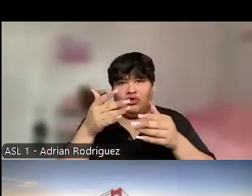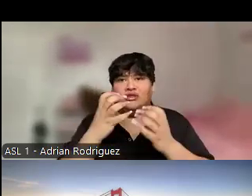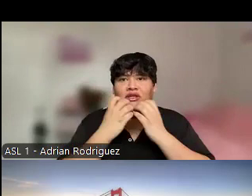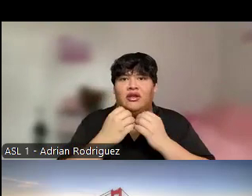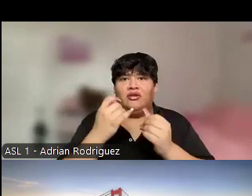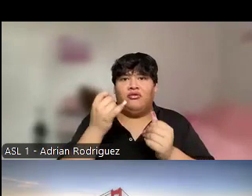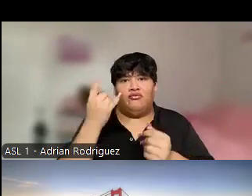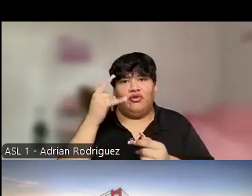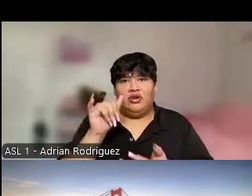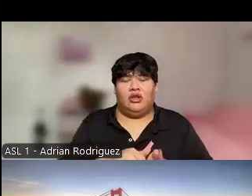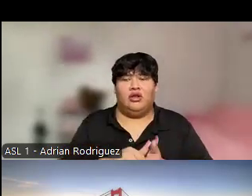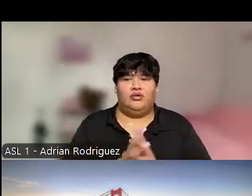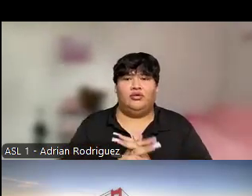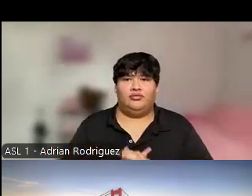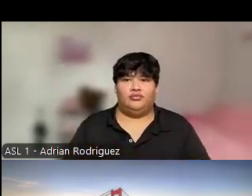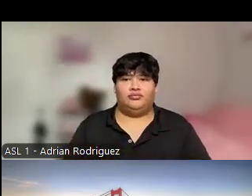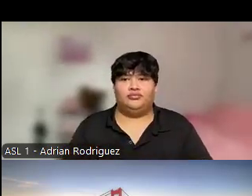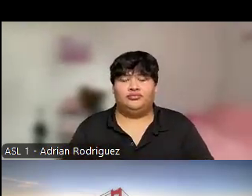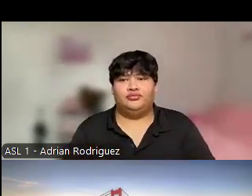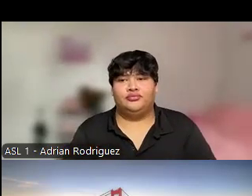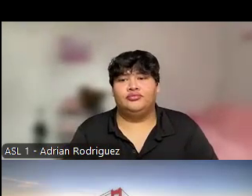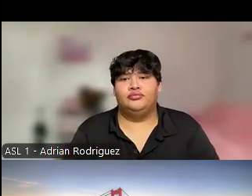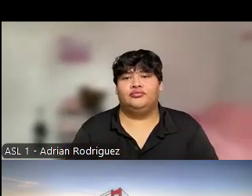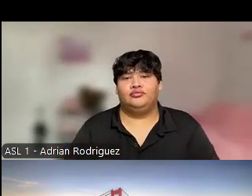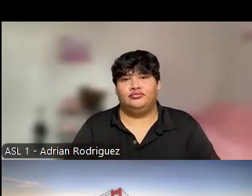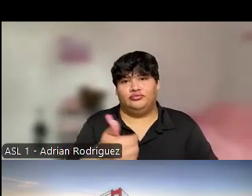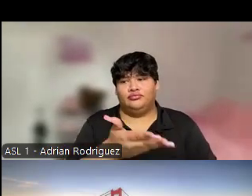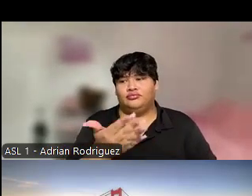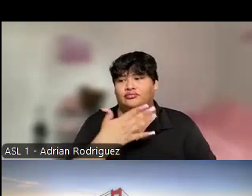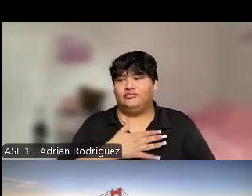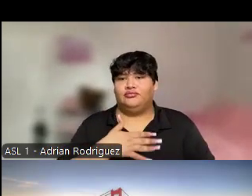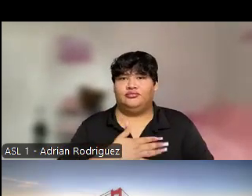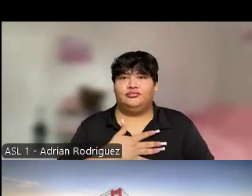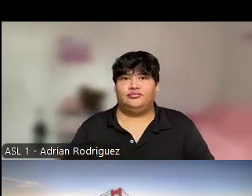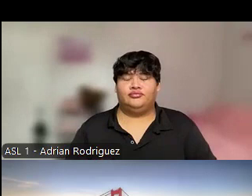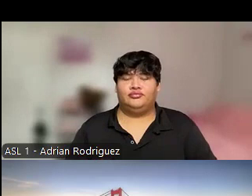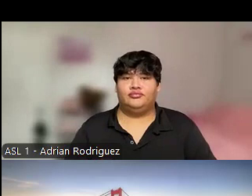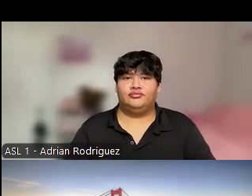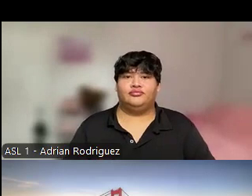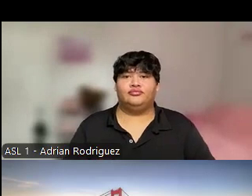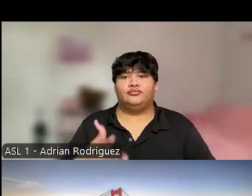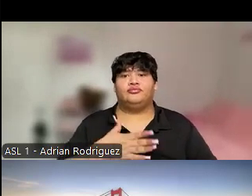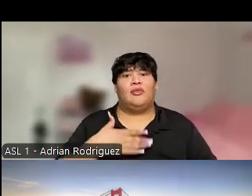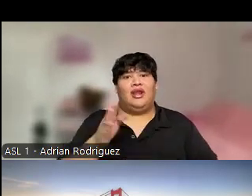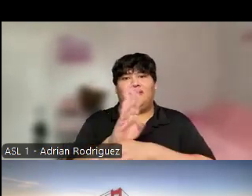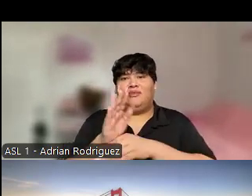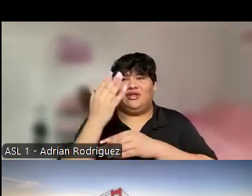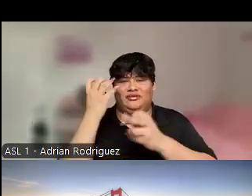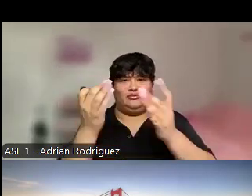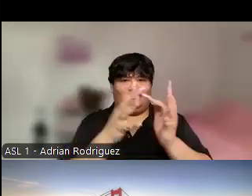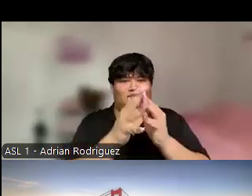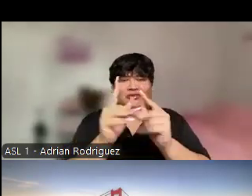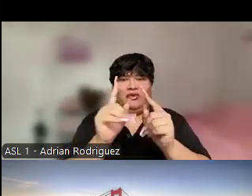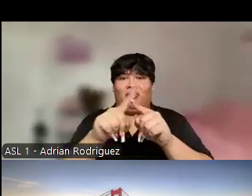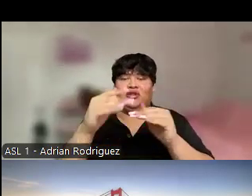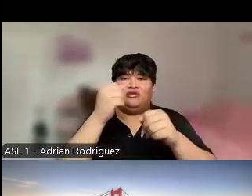particular population. Next slide, please. Okay, I know this slide is busy, but this is the slide breaking down the